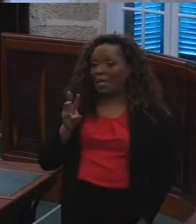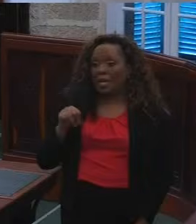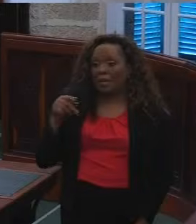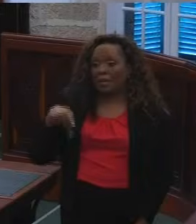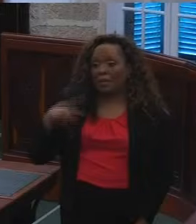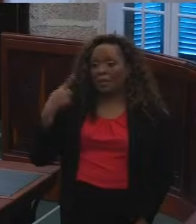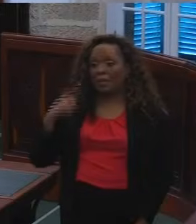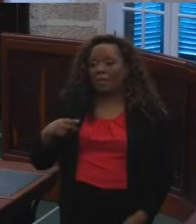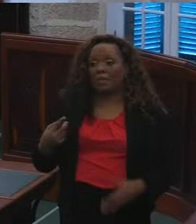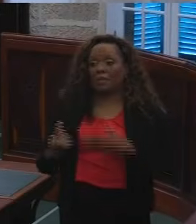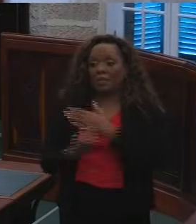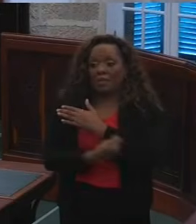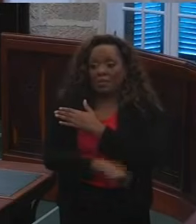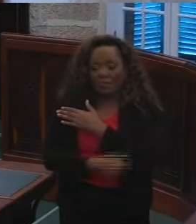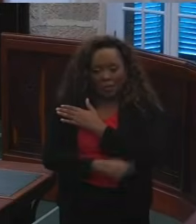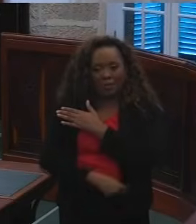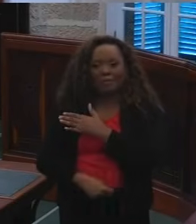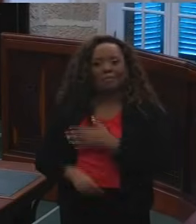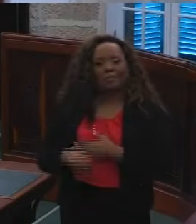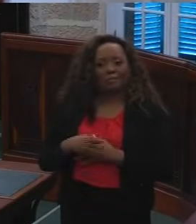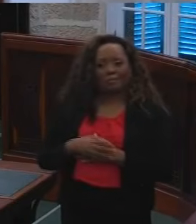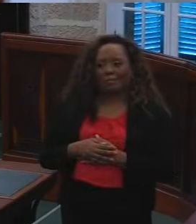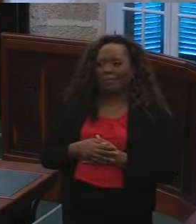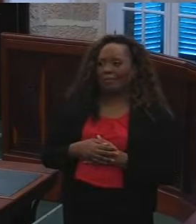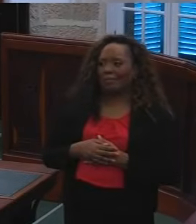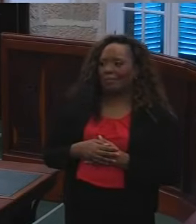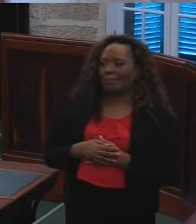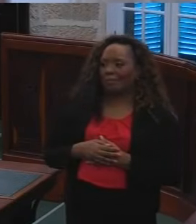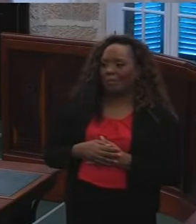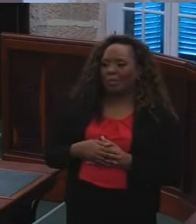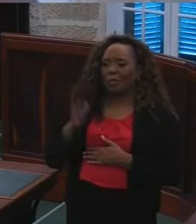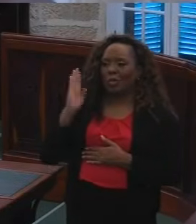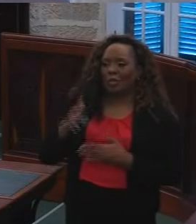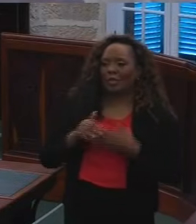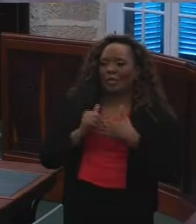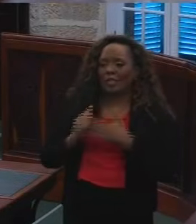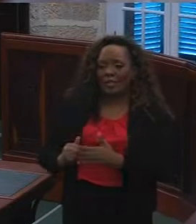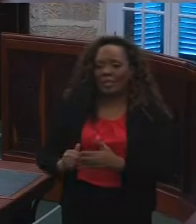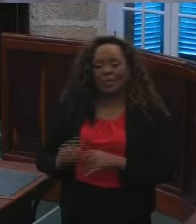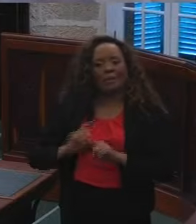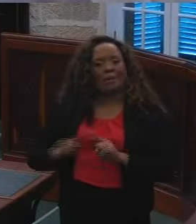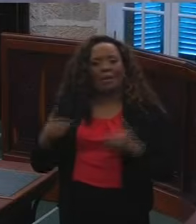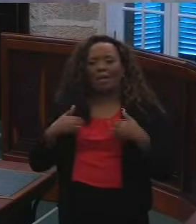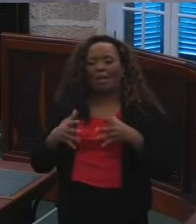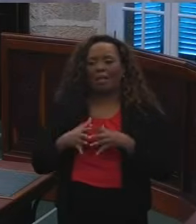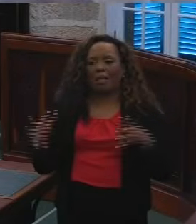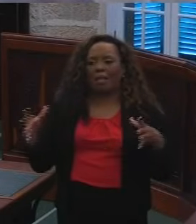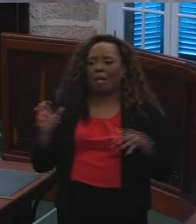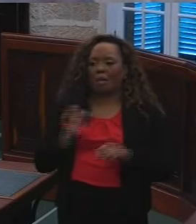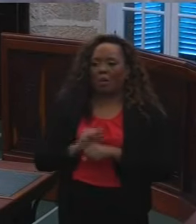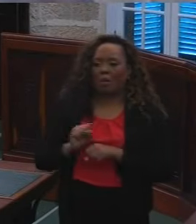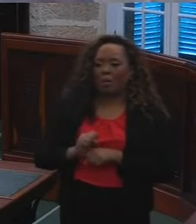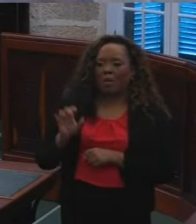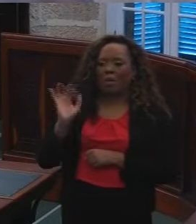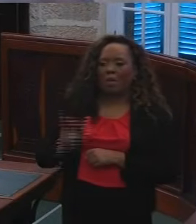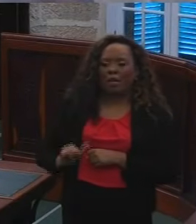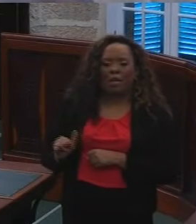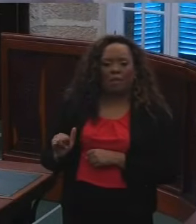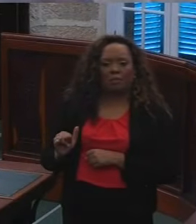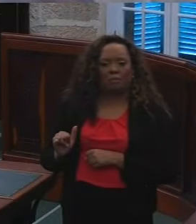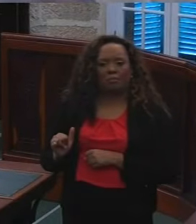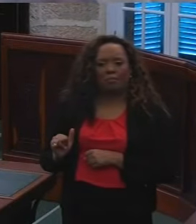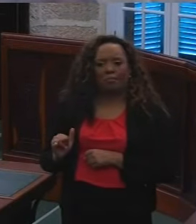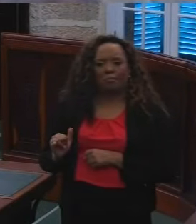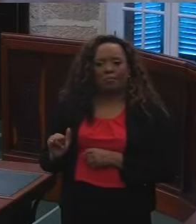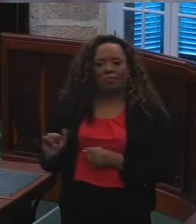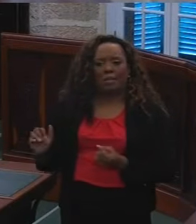would lead that charge, but she has her work cut out, because that intergenerational program we are talking about